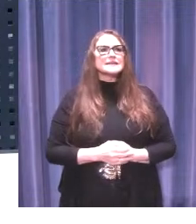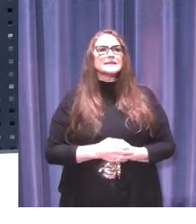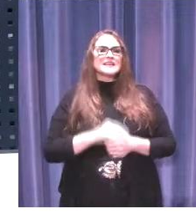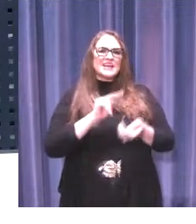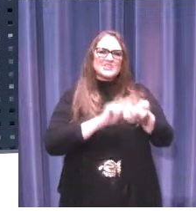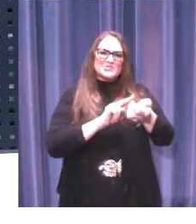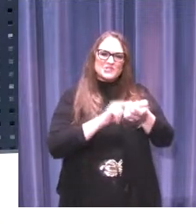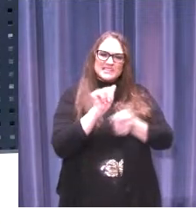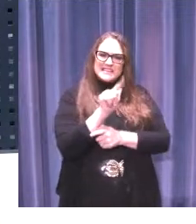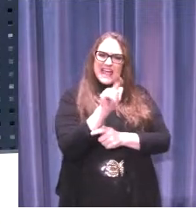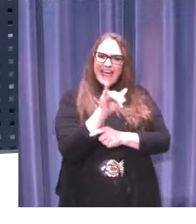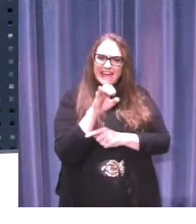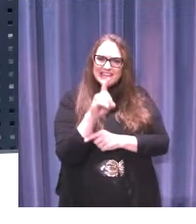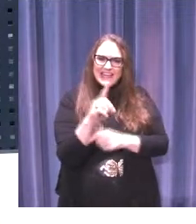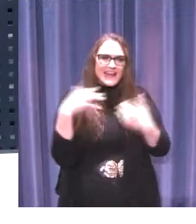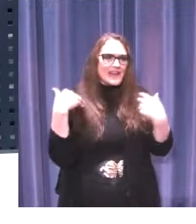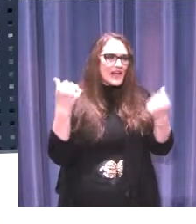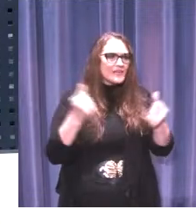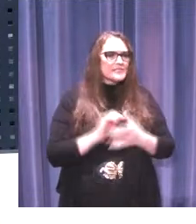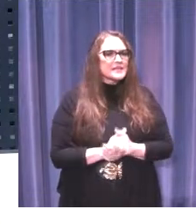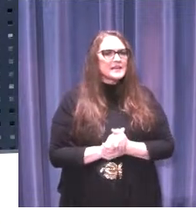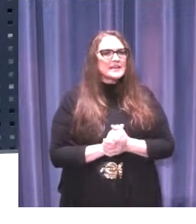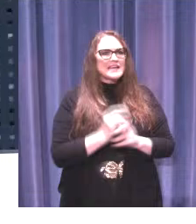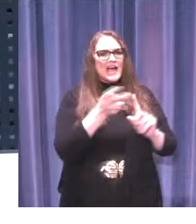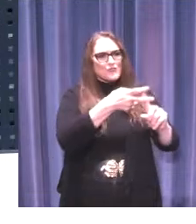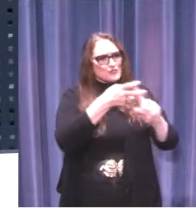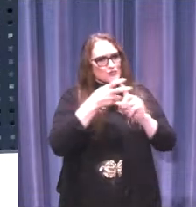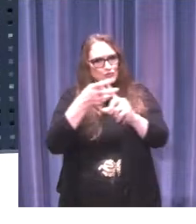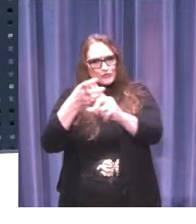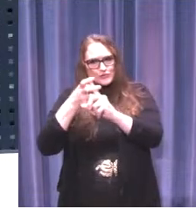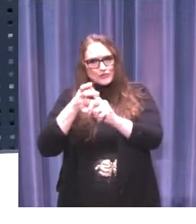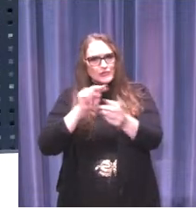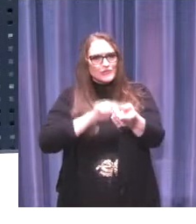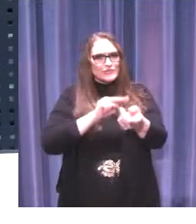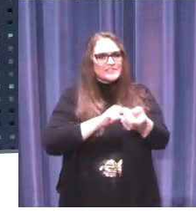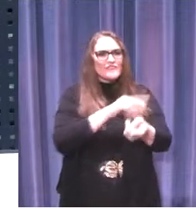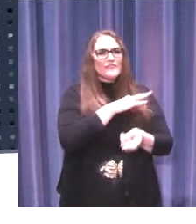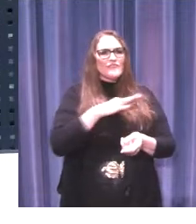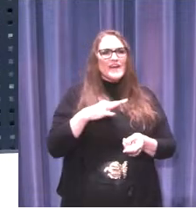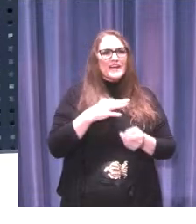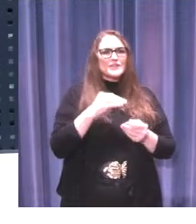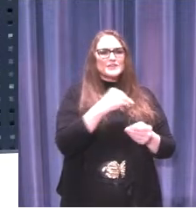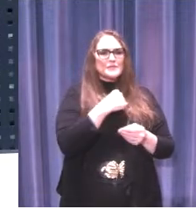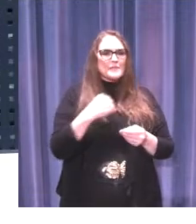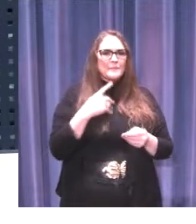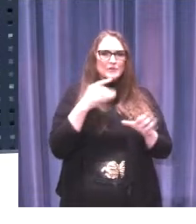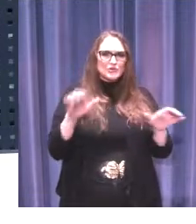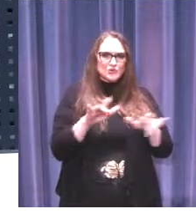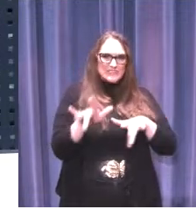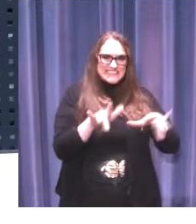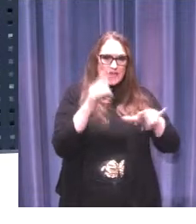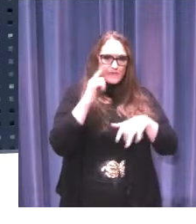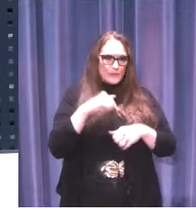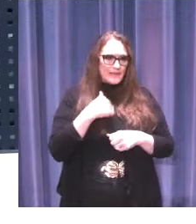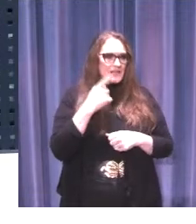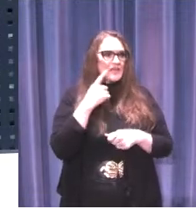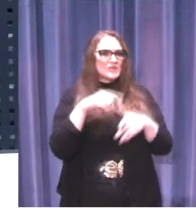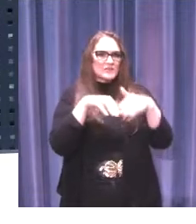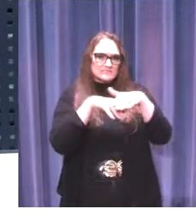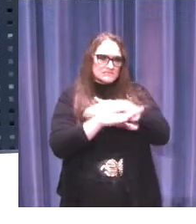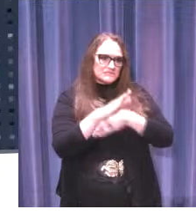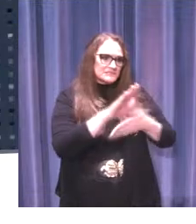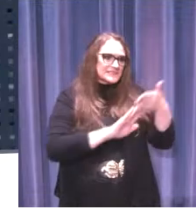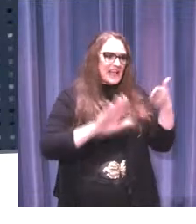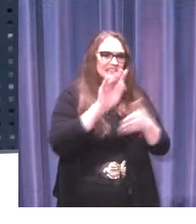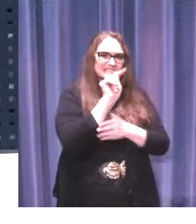and allied health. I recruited a nursing faculty member to do a tape for me. We went in the college